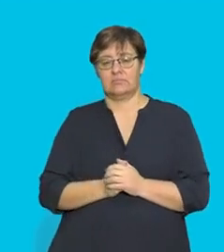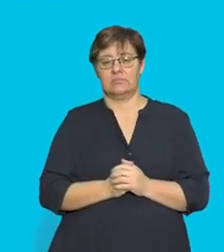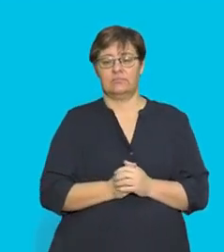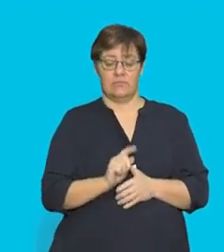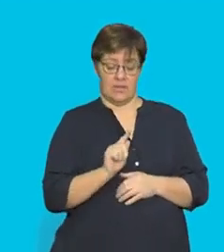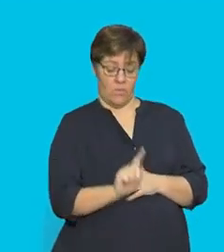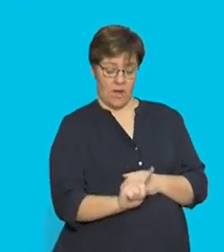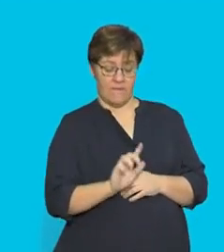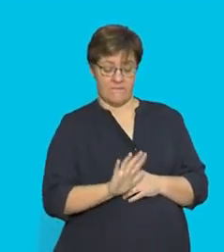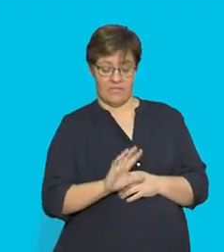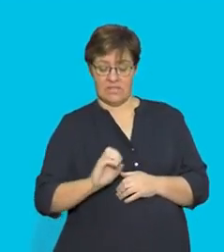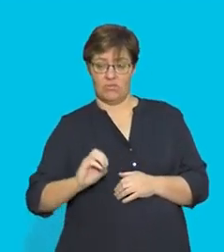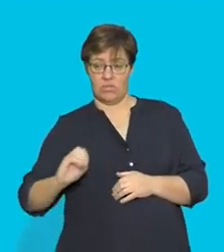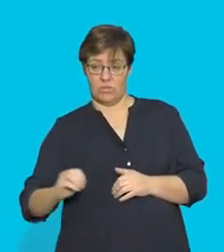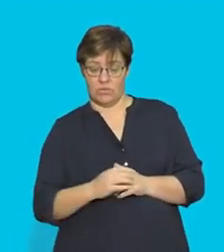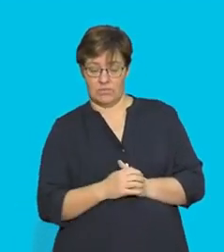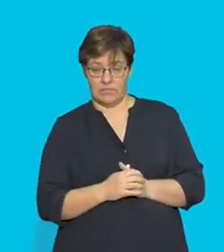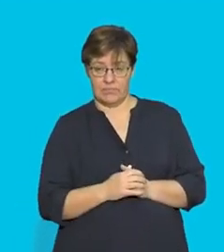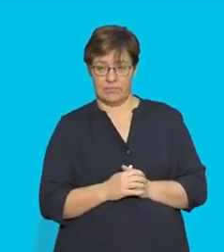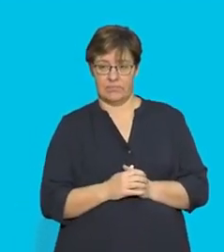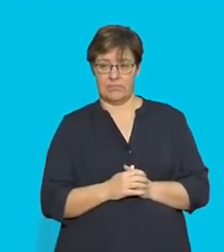1,229 meters. And we know that this is